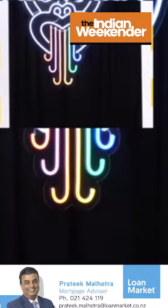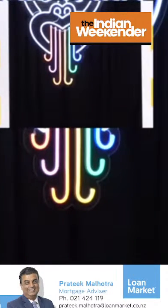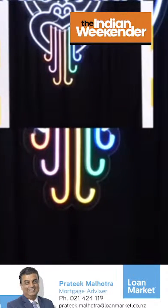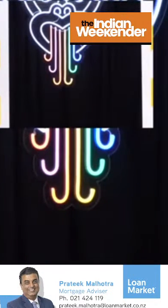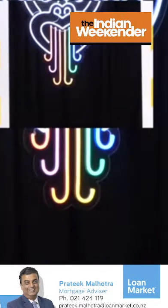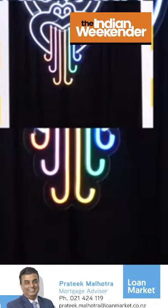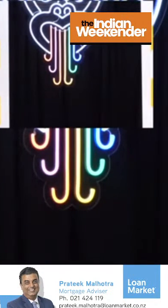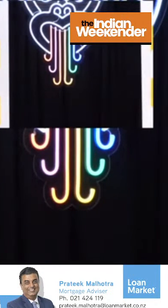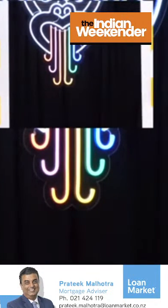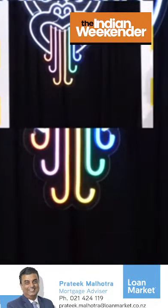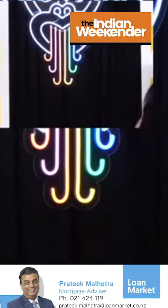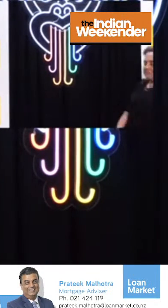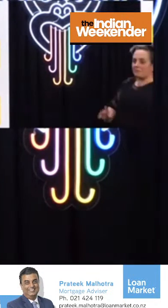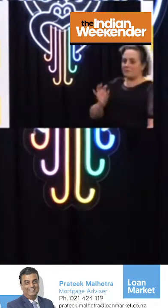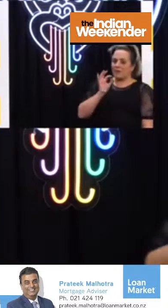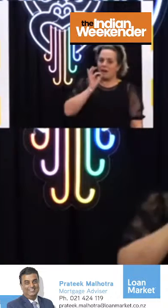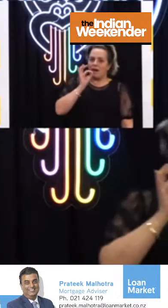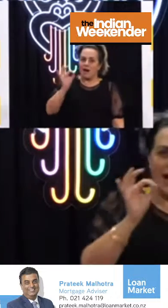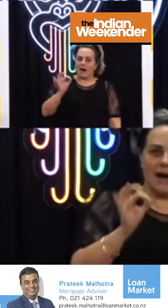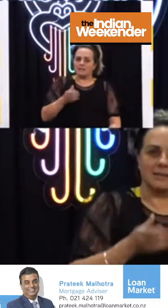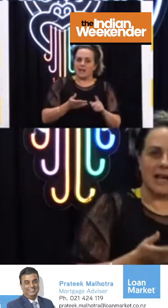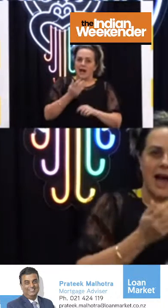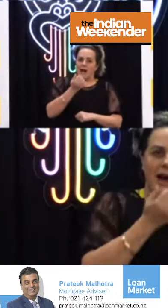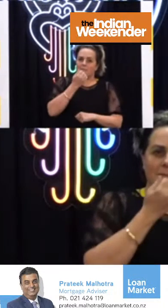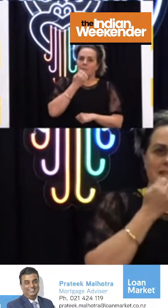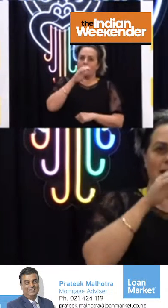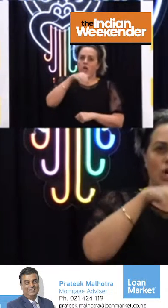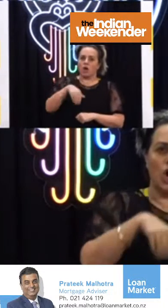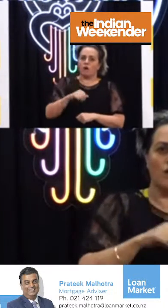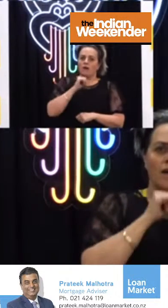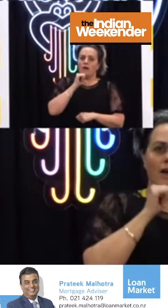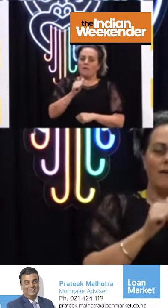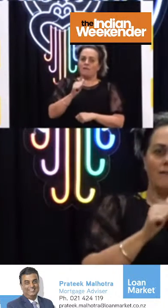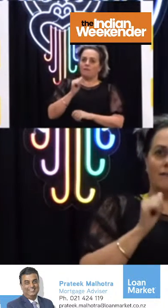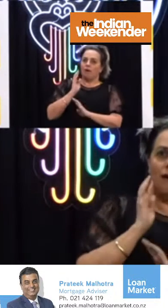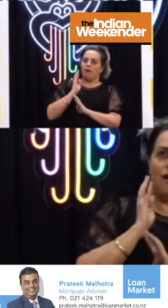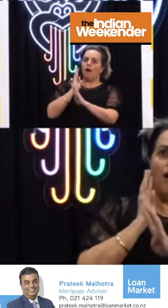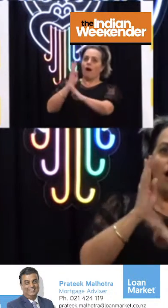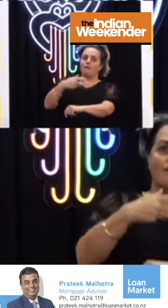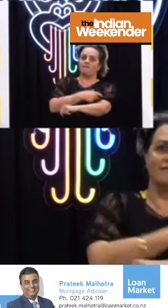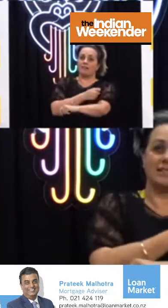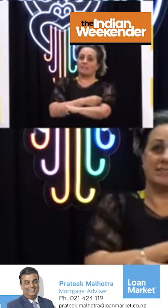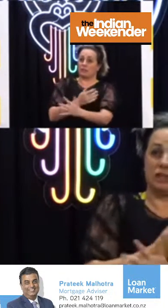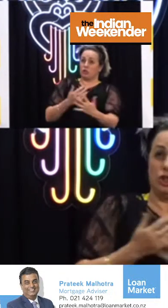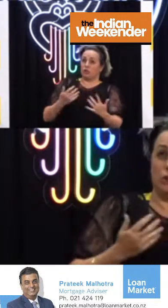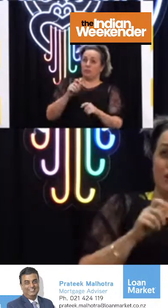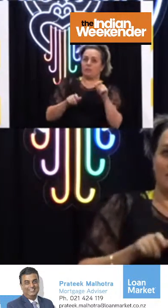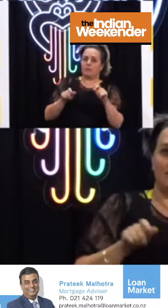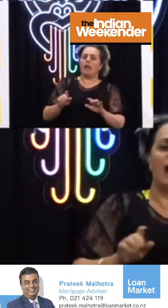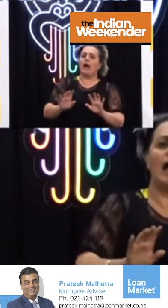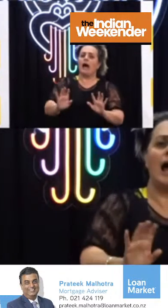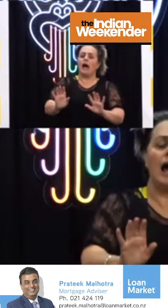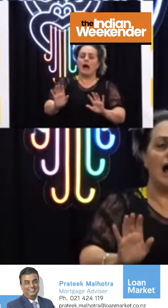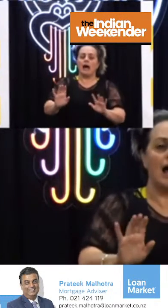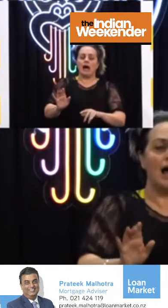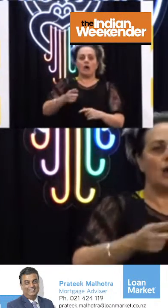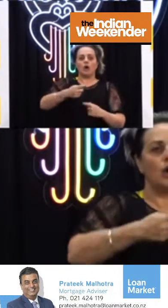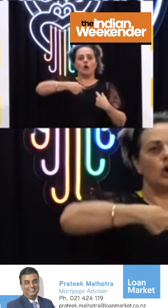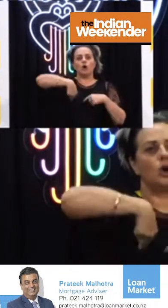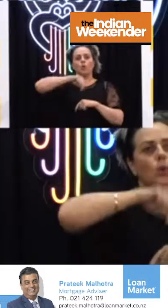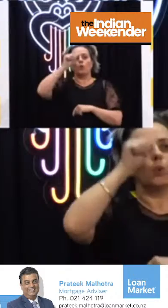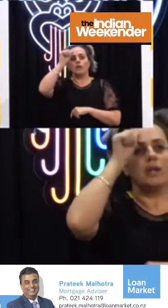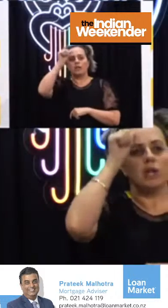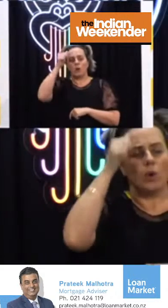whether there is a surge starting in Auckland, whether people are starting to turn up in numbers for vaccines? No, I haven't had an update on that. We do know that, if